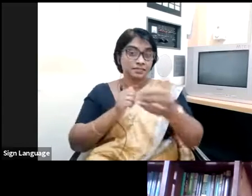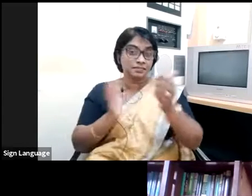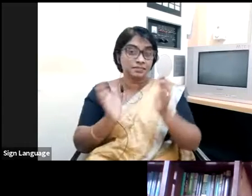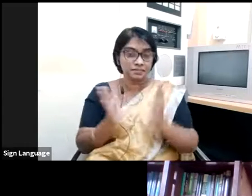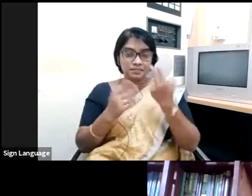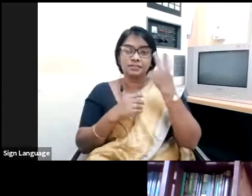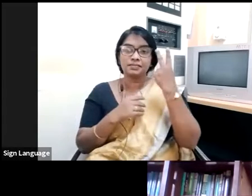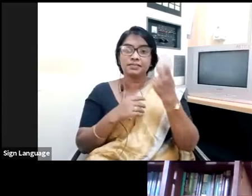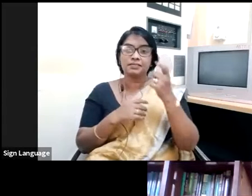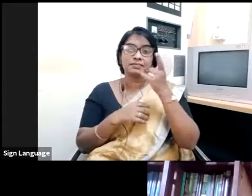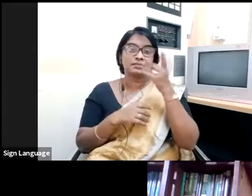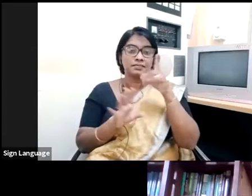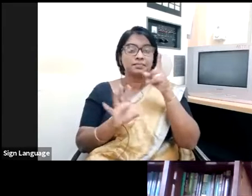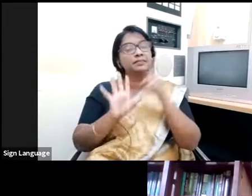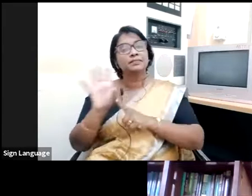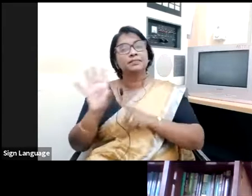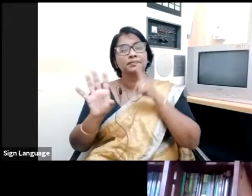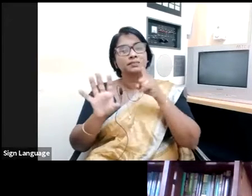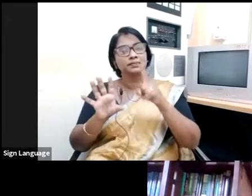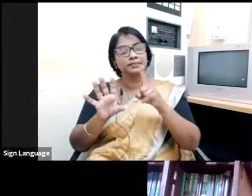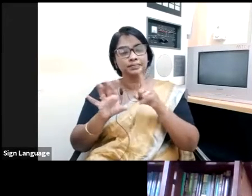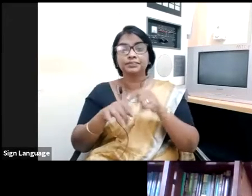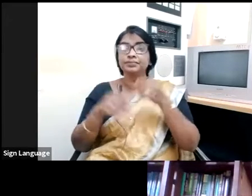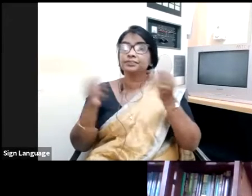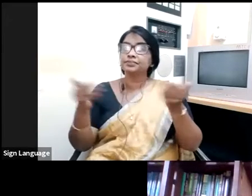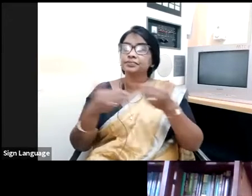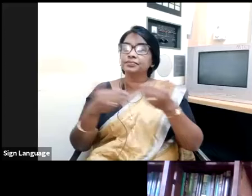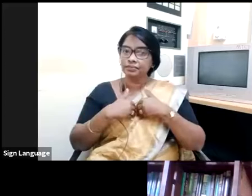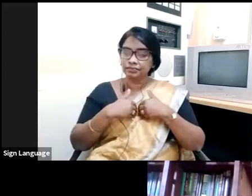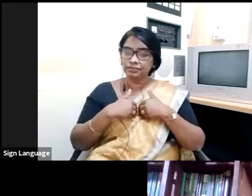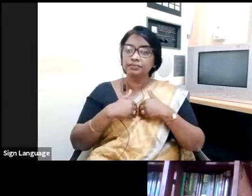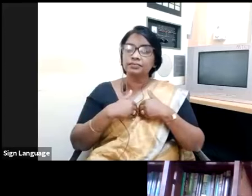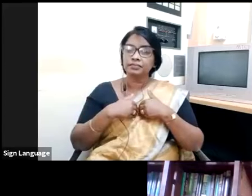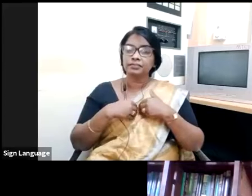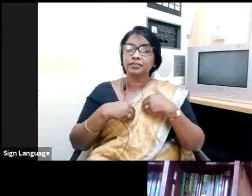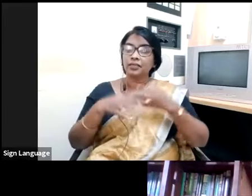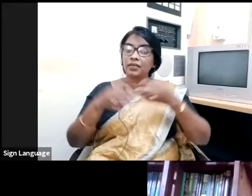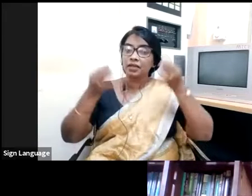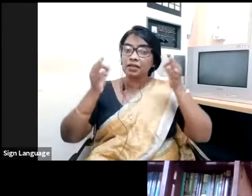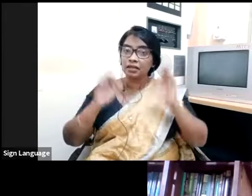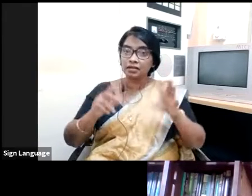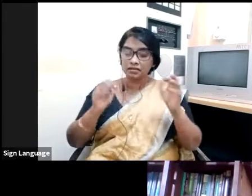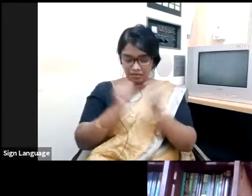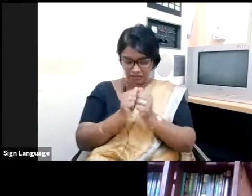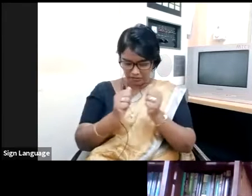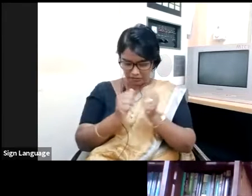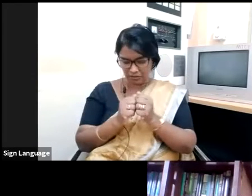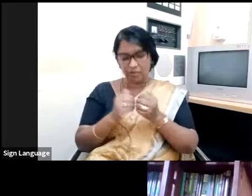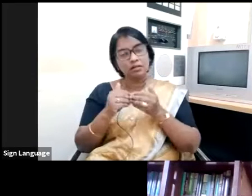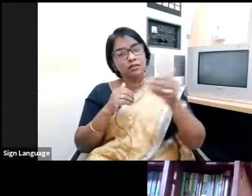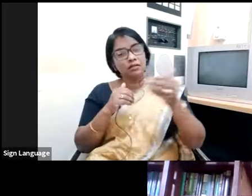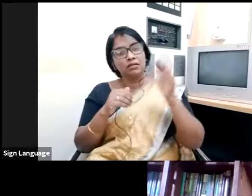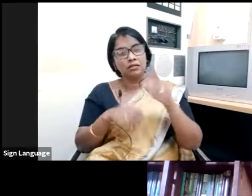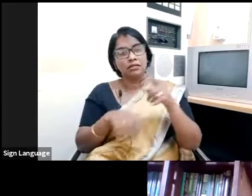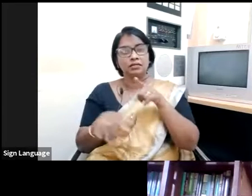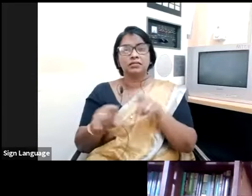we started in a lighter manner in our renewable aspect of